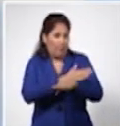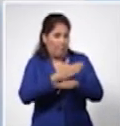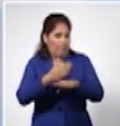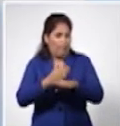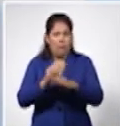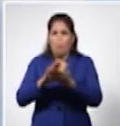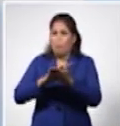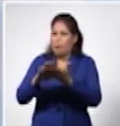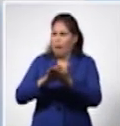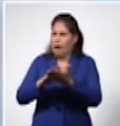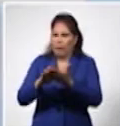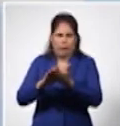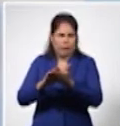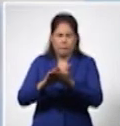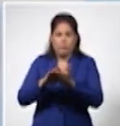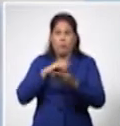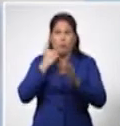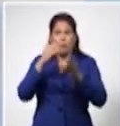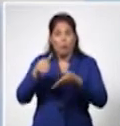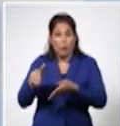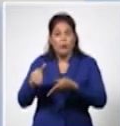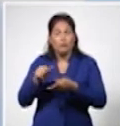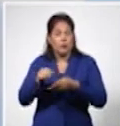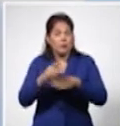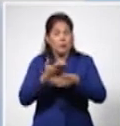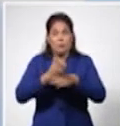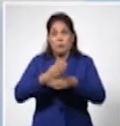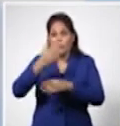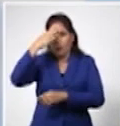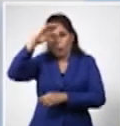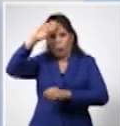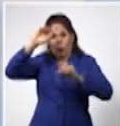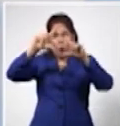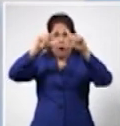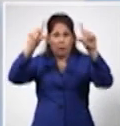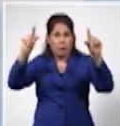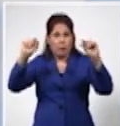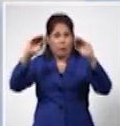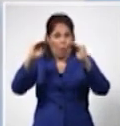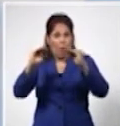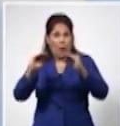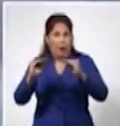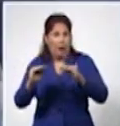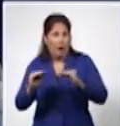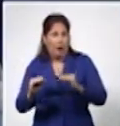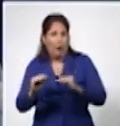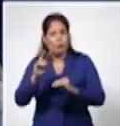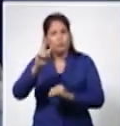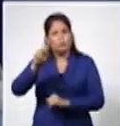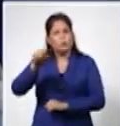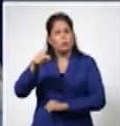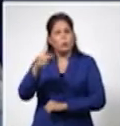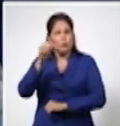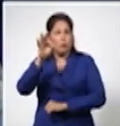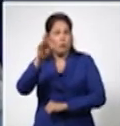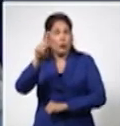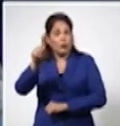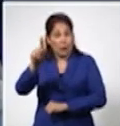17.1%, are active hospitalized cases, of which 528,